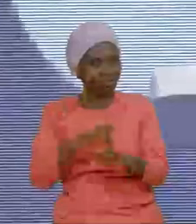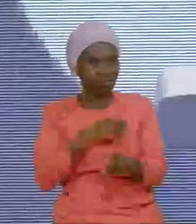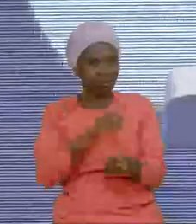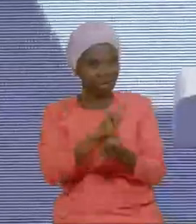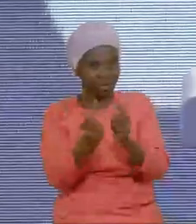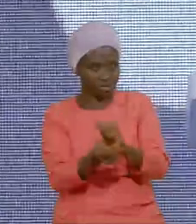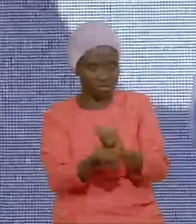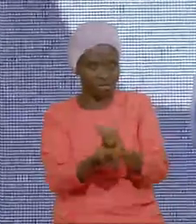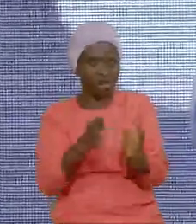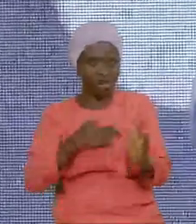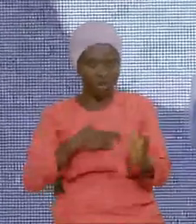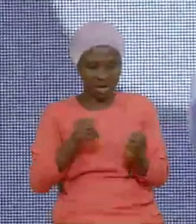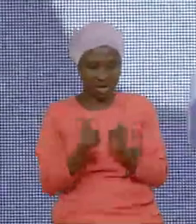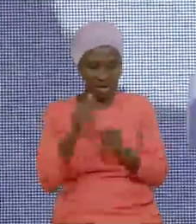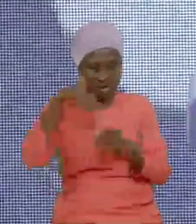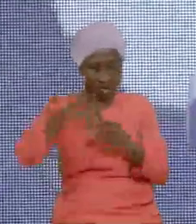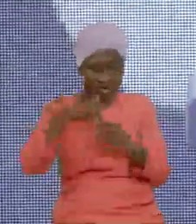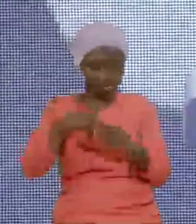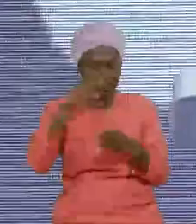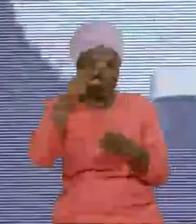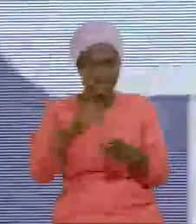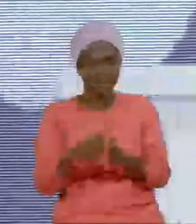my inner man.